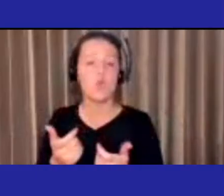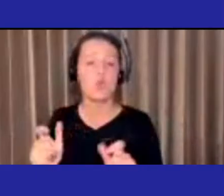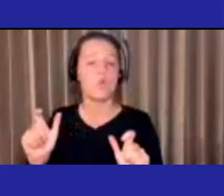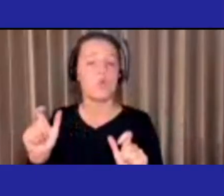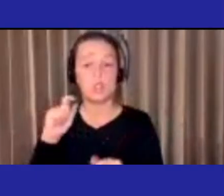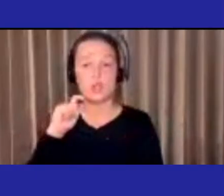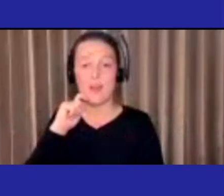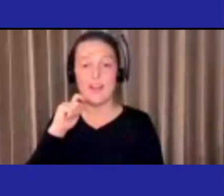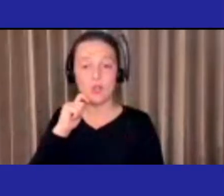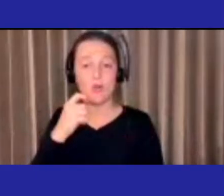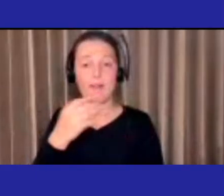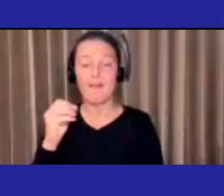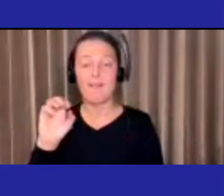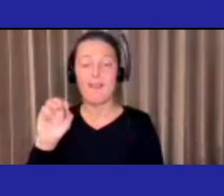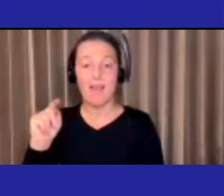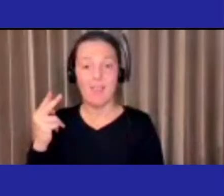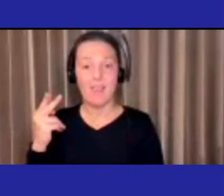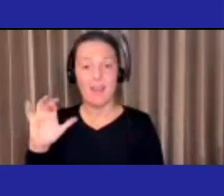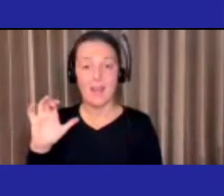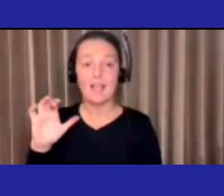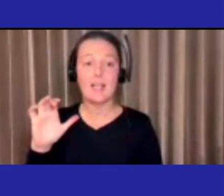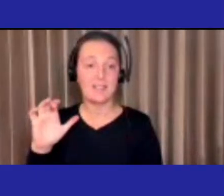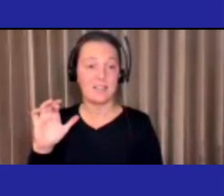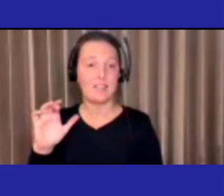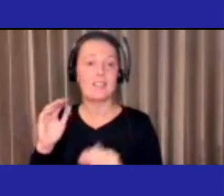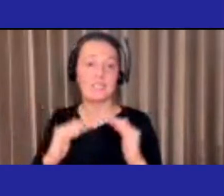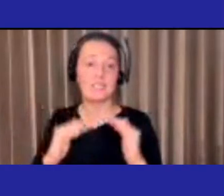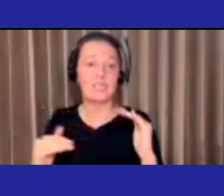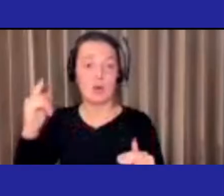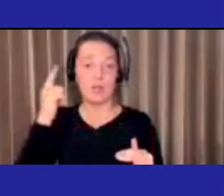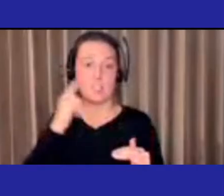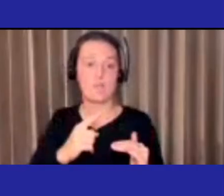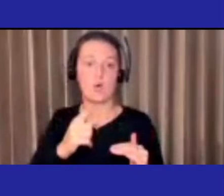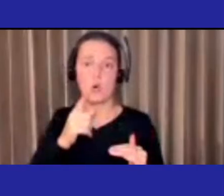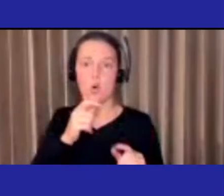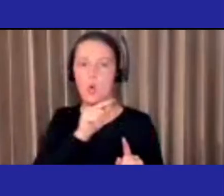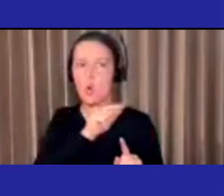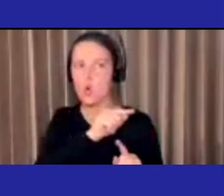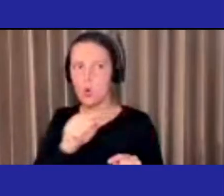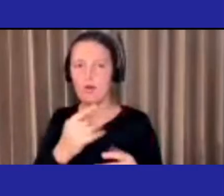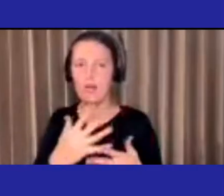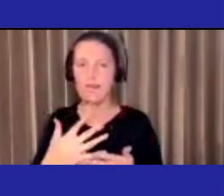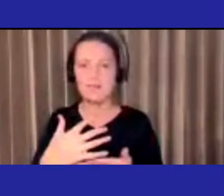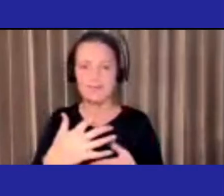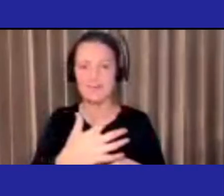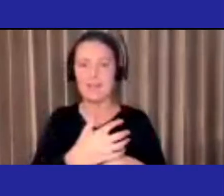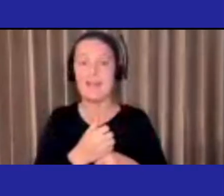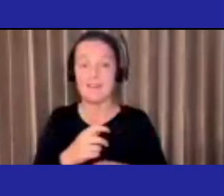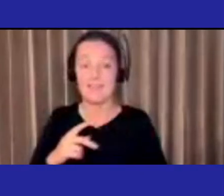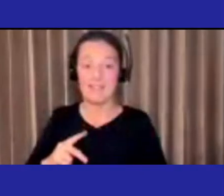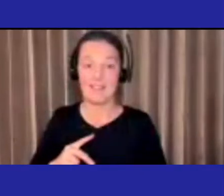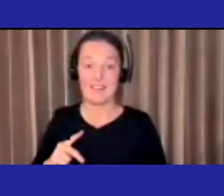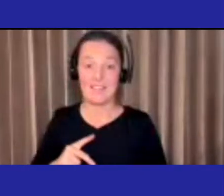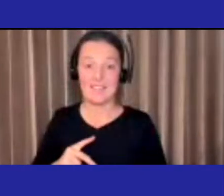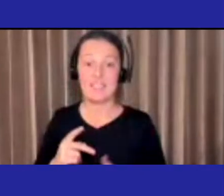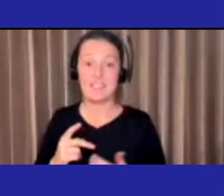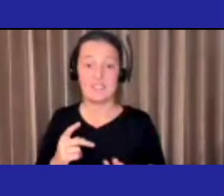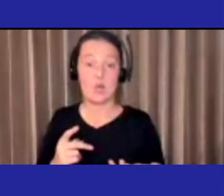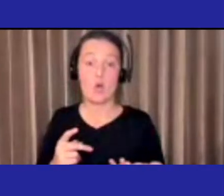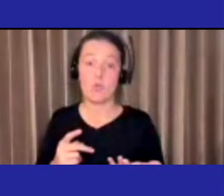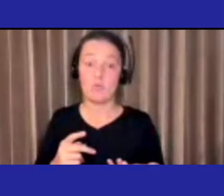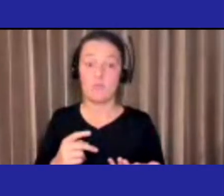interest Absolutely. to connect with us to try to fix the disparity, because at the end of the